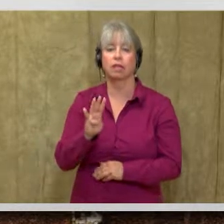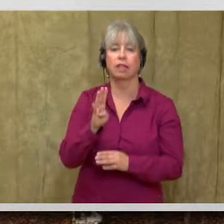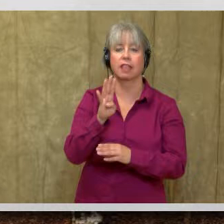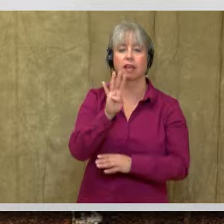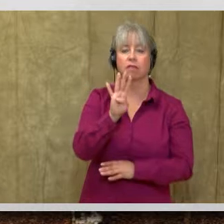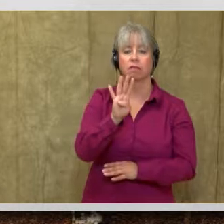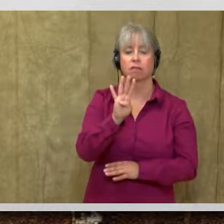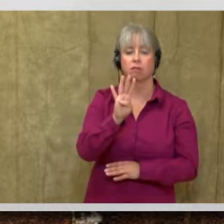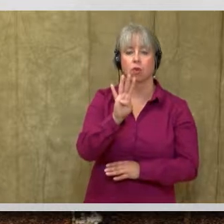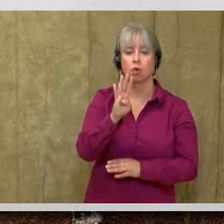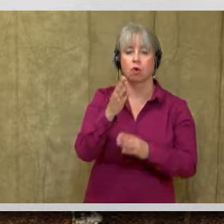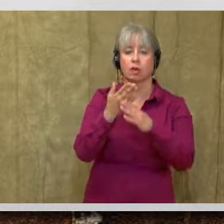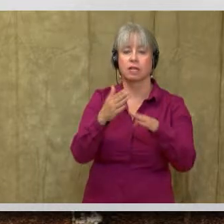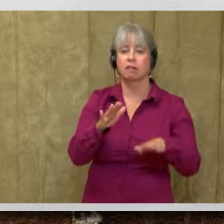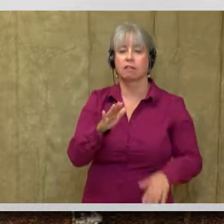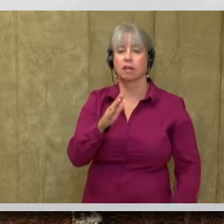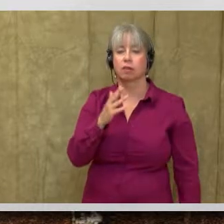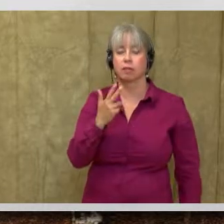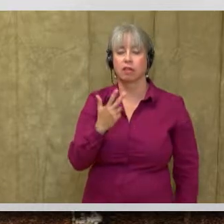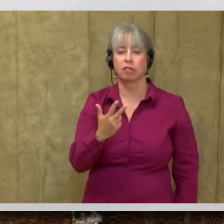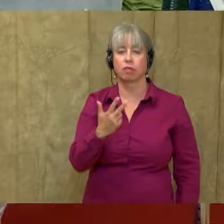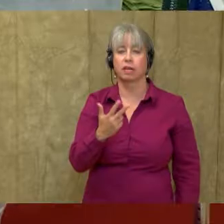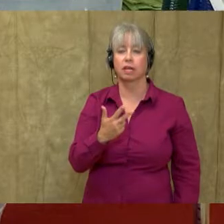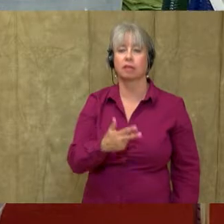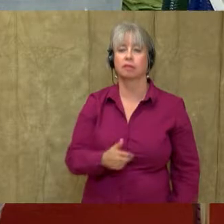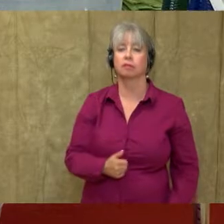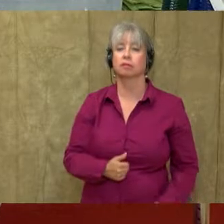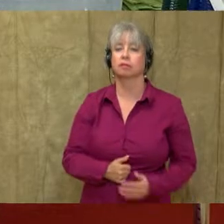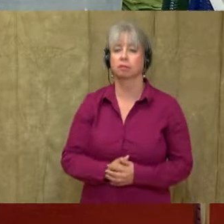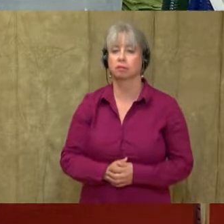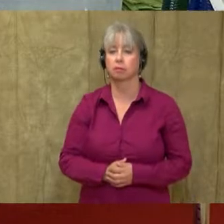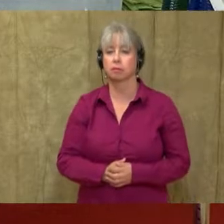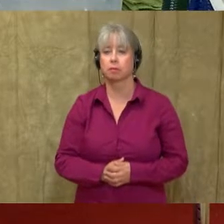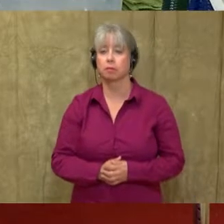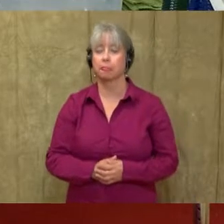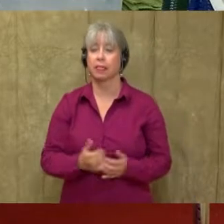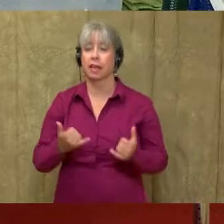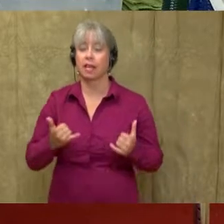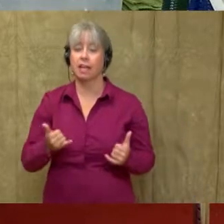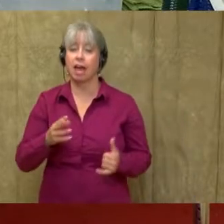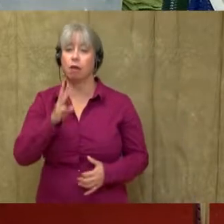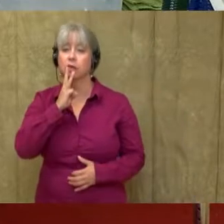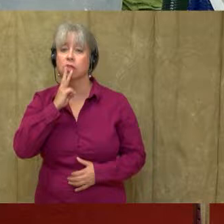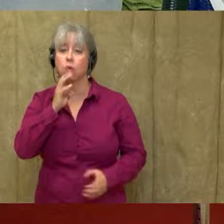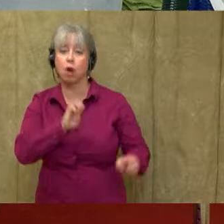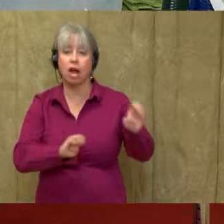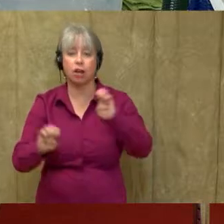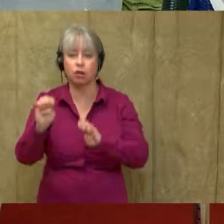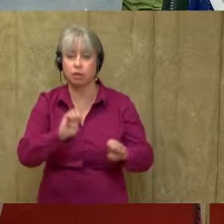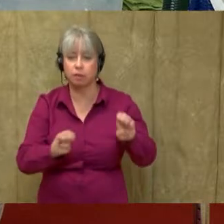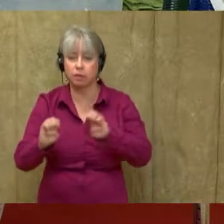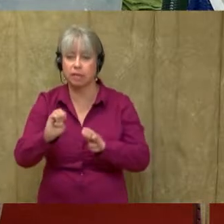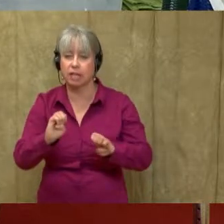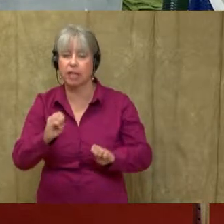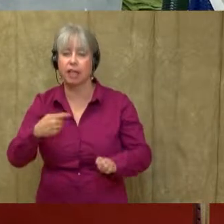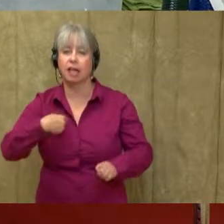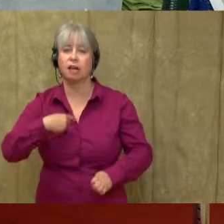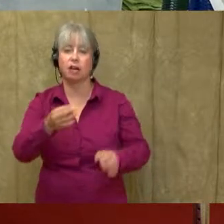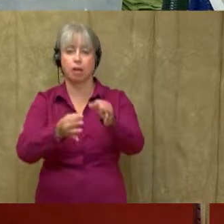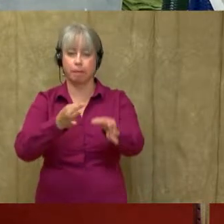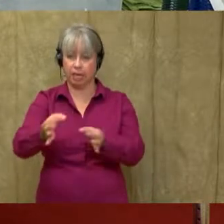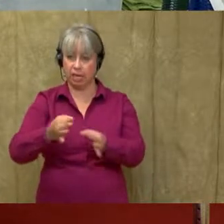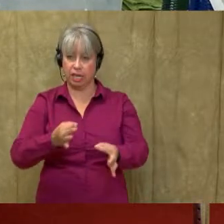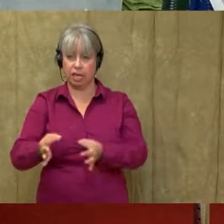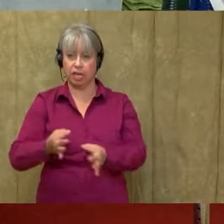sphere. All right, so here is our water experiment. I'm going to explain what's on the screen first, and then we're going to go